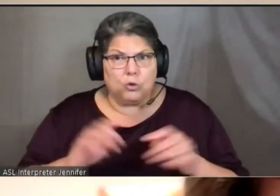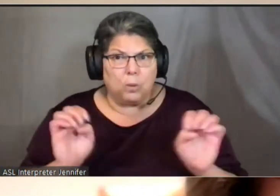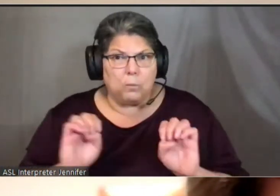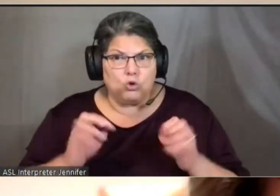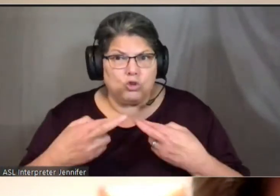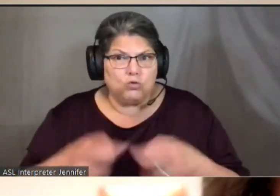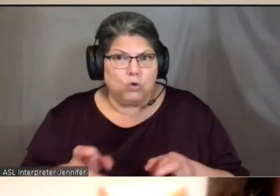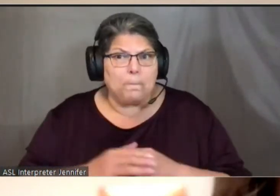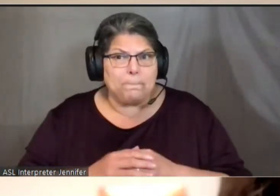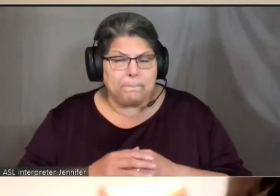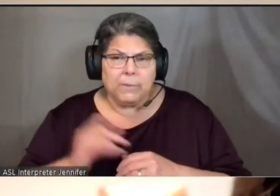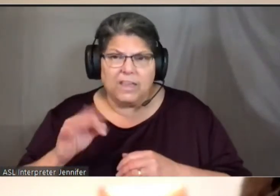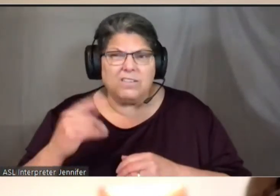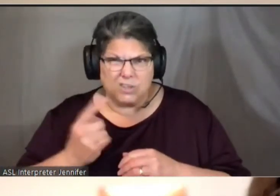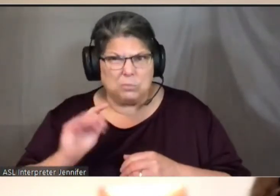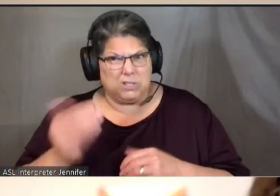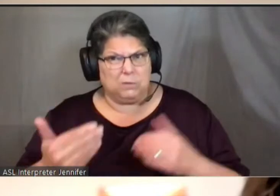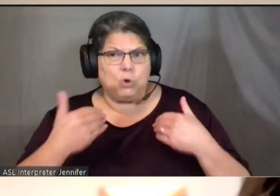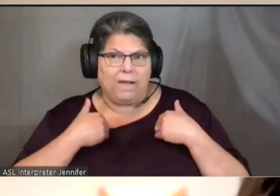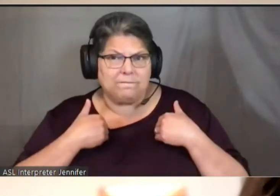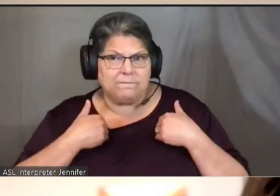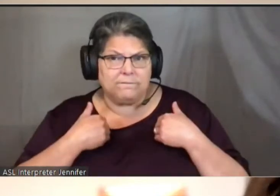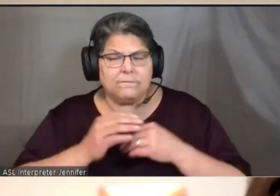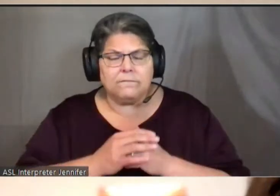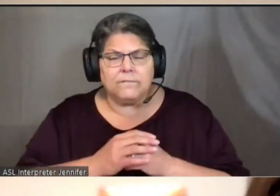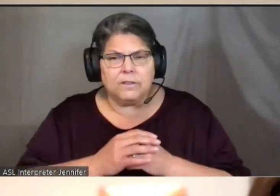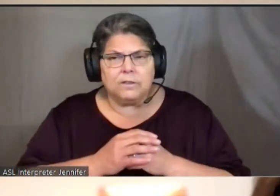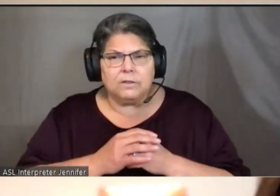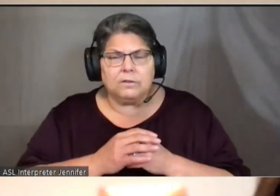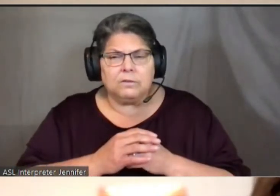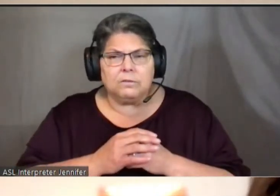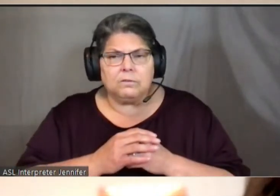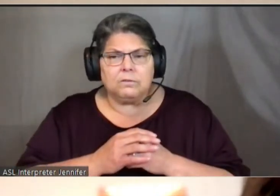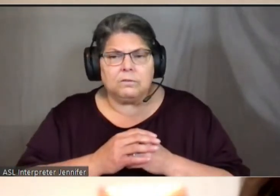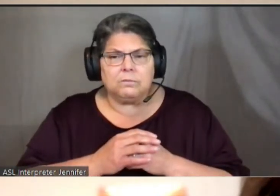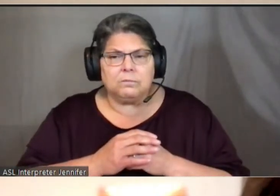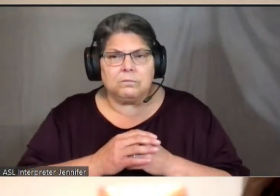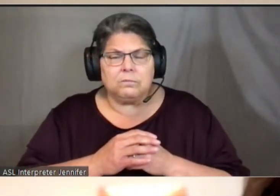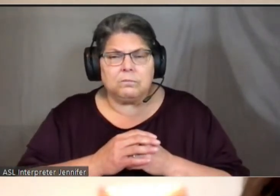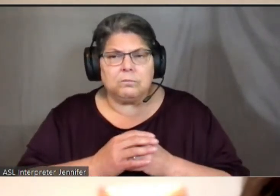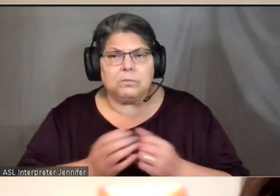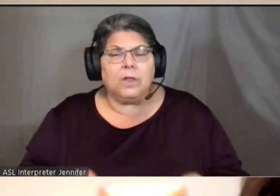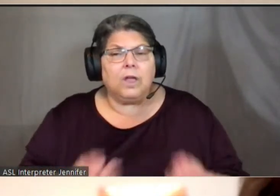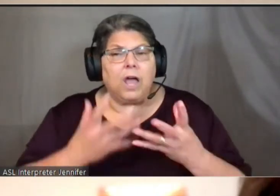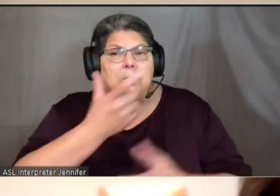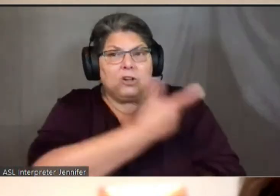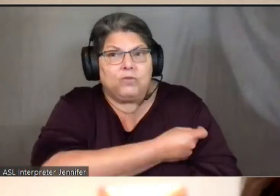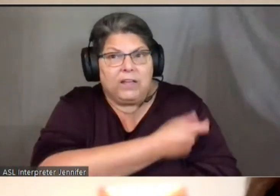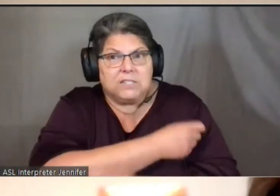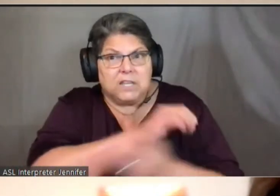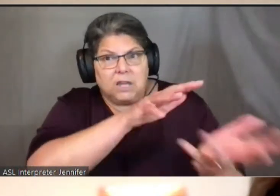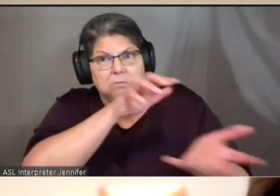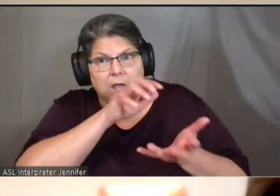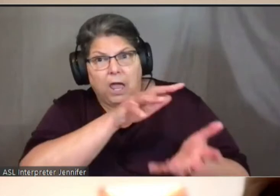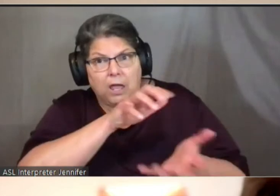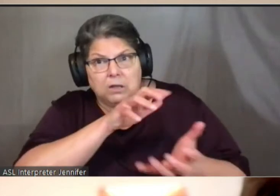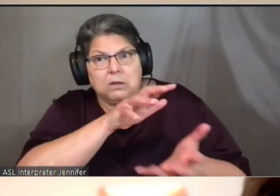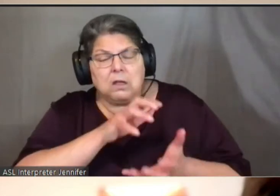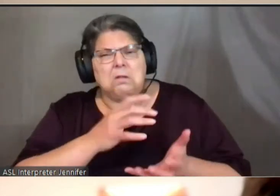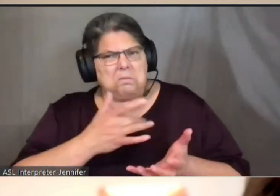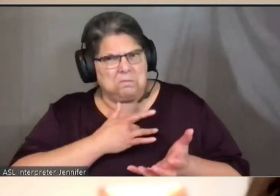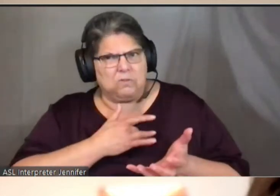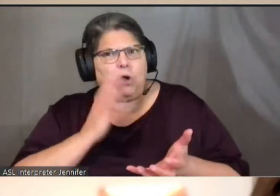someone presents with this. The vaccine supply is expected to increase in the next 2